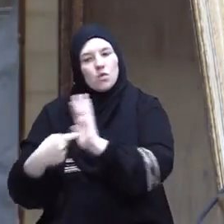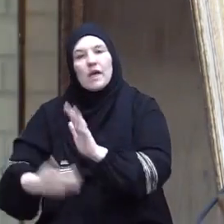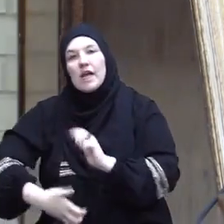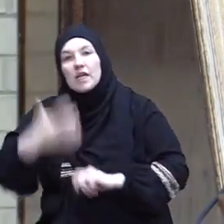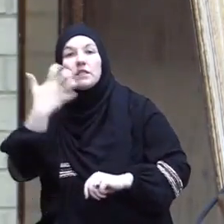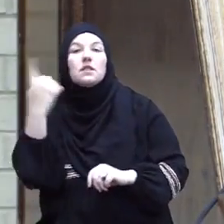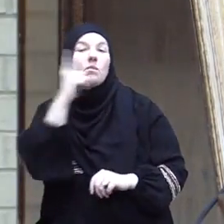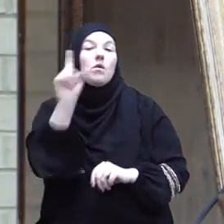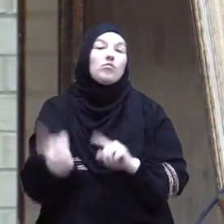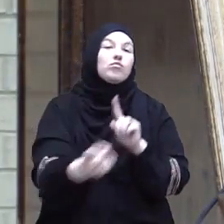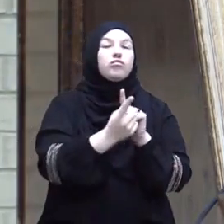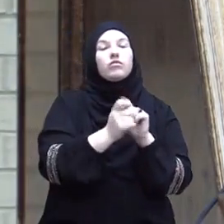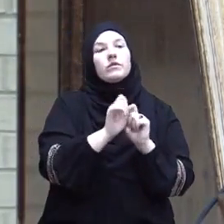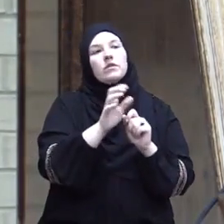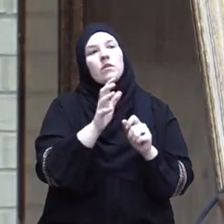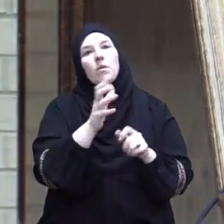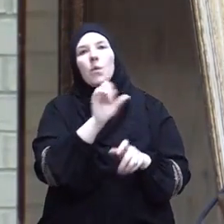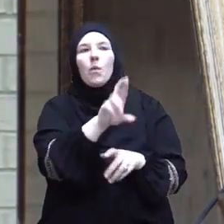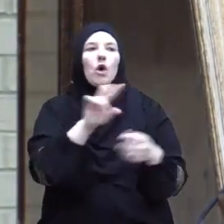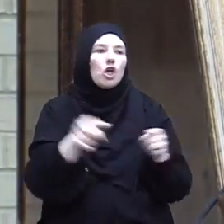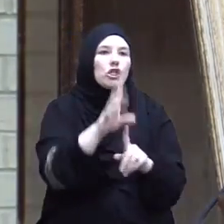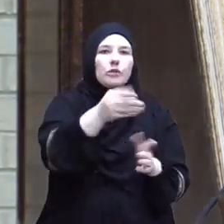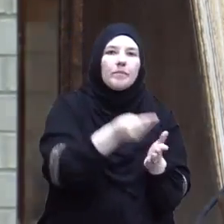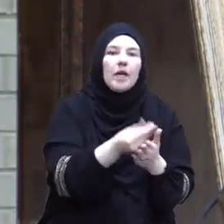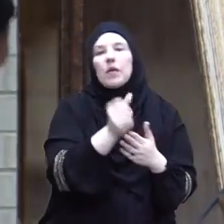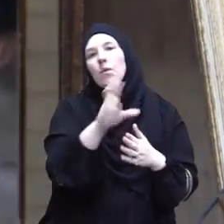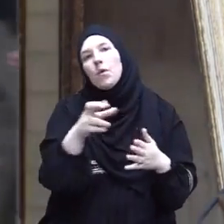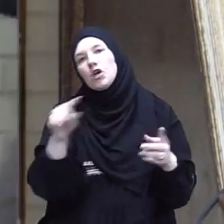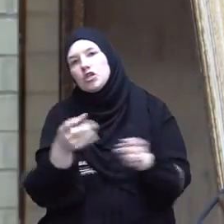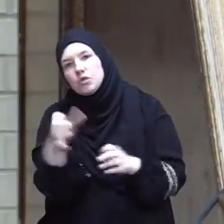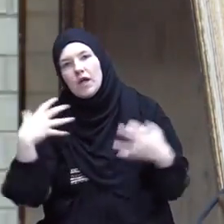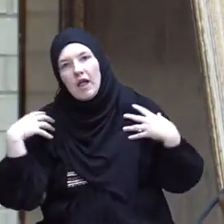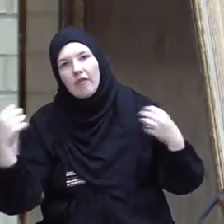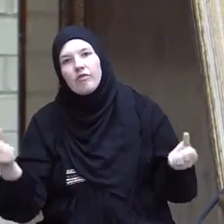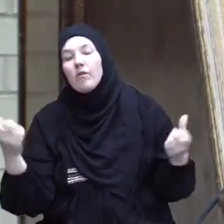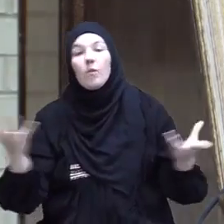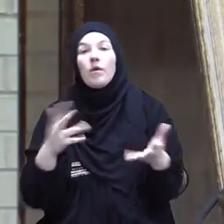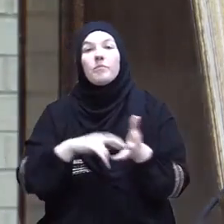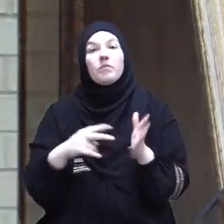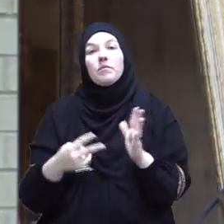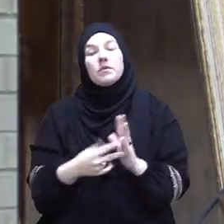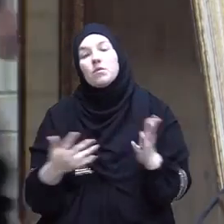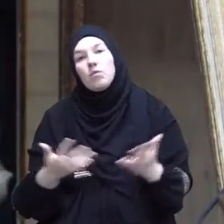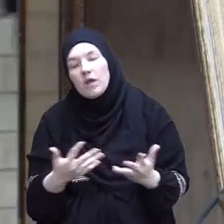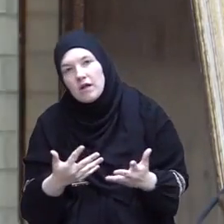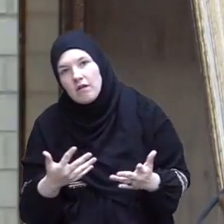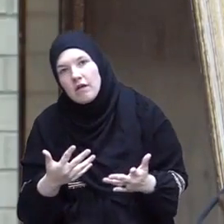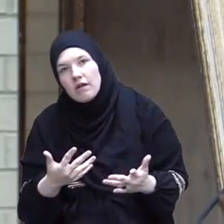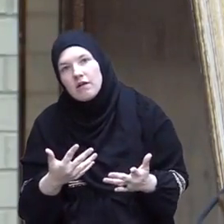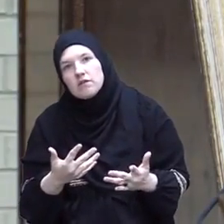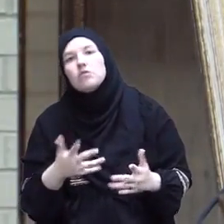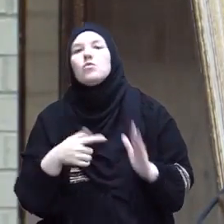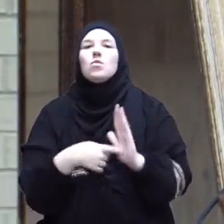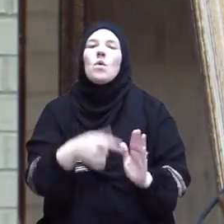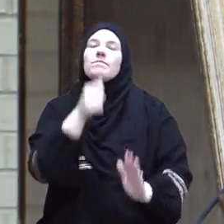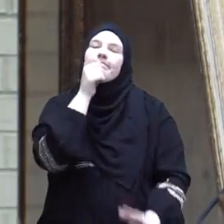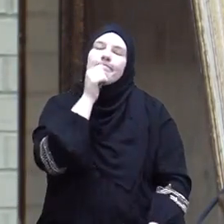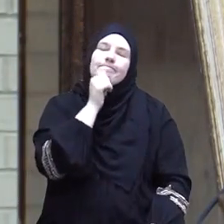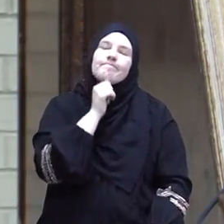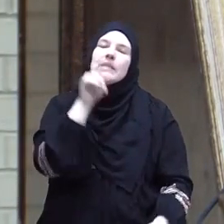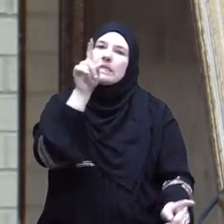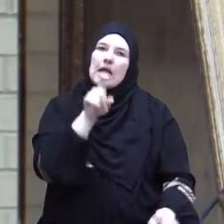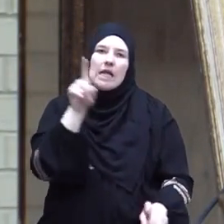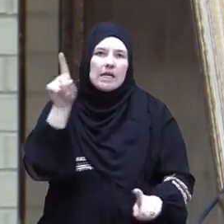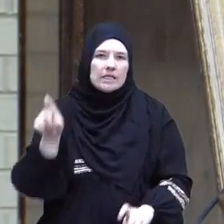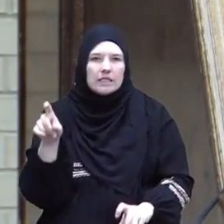someone tests you in your money, in your health, in anything, the purpose is to get the best out of you. Like we test